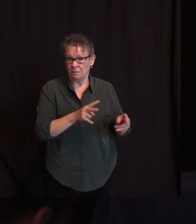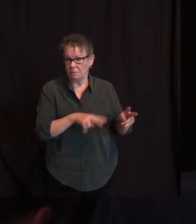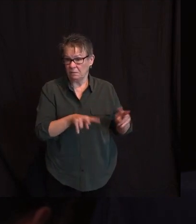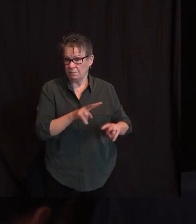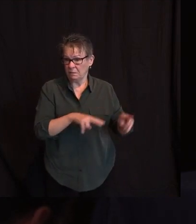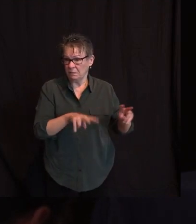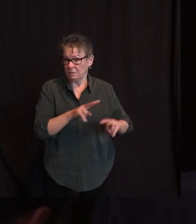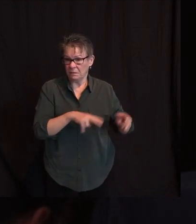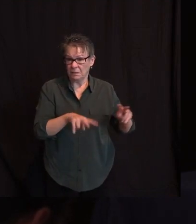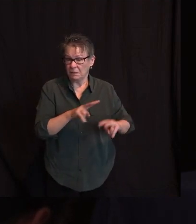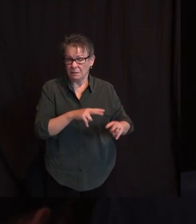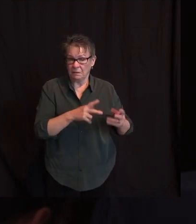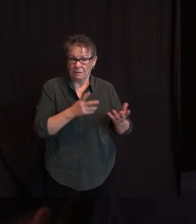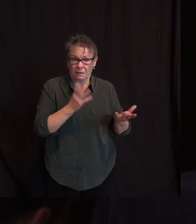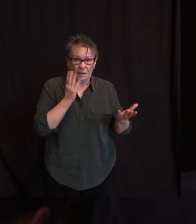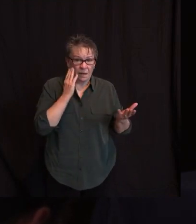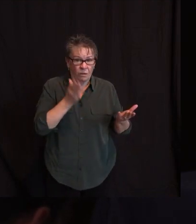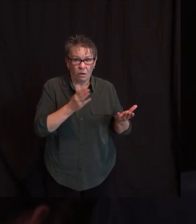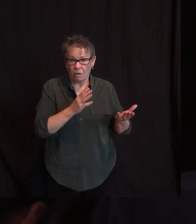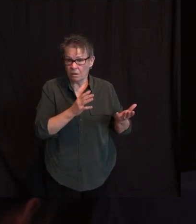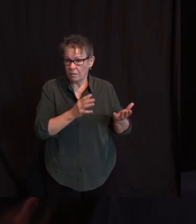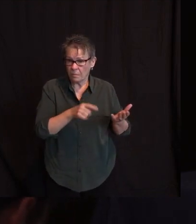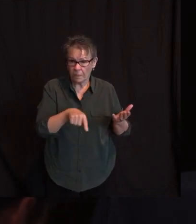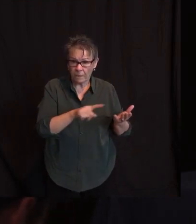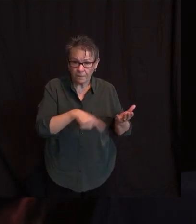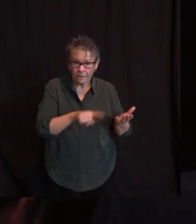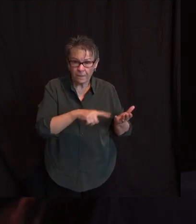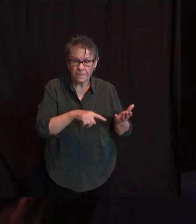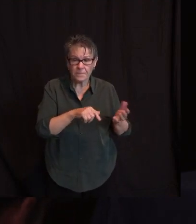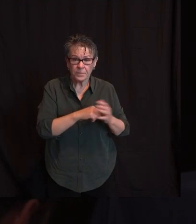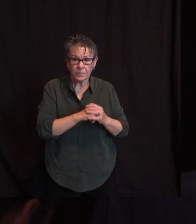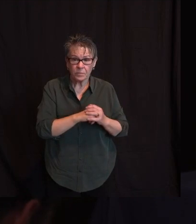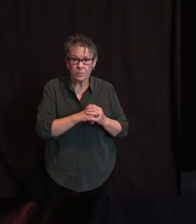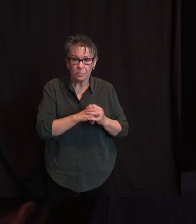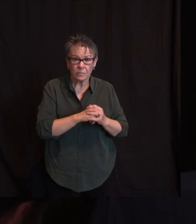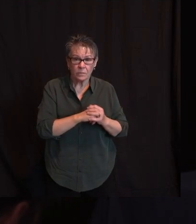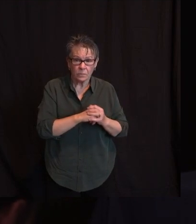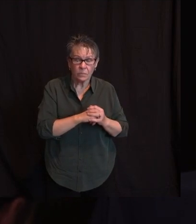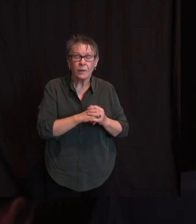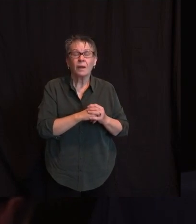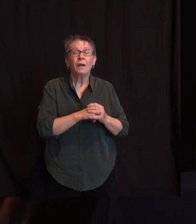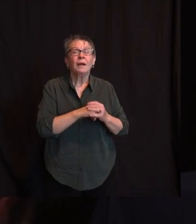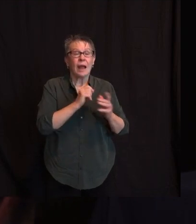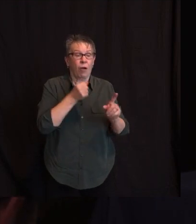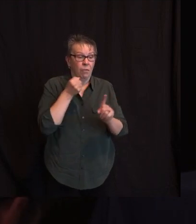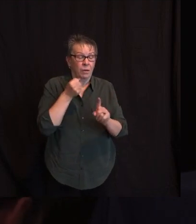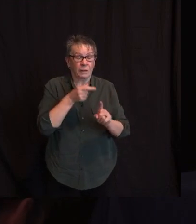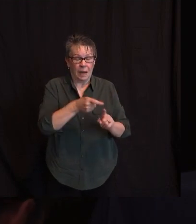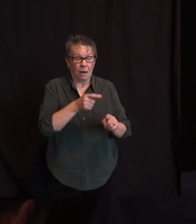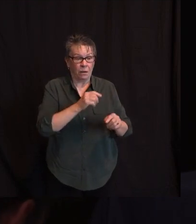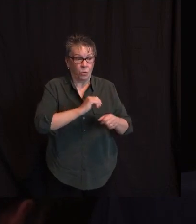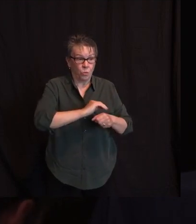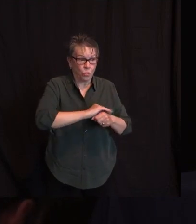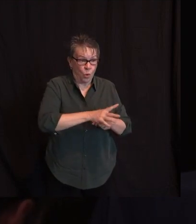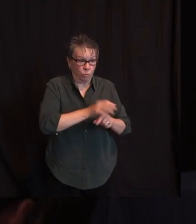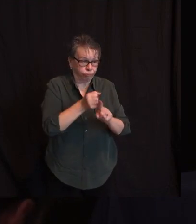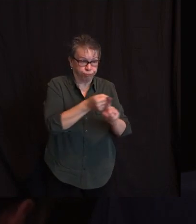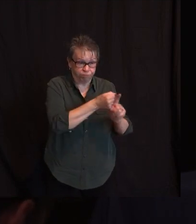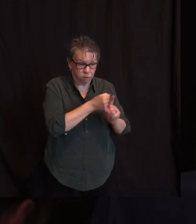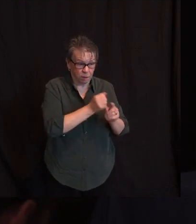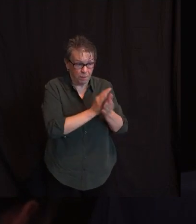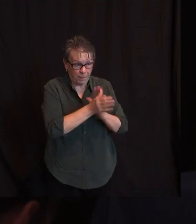that they predominantly are occurring among individuals with underlying illnesses, with older individuals, and